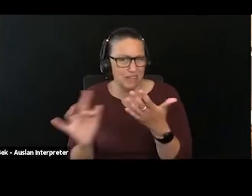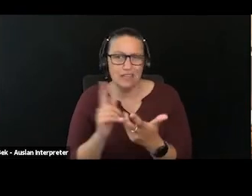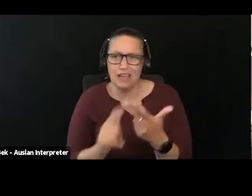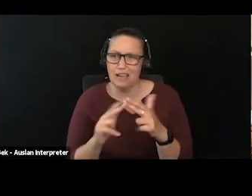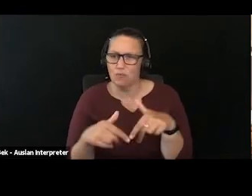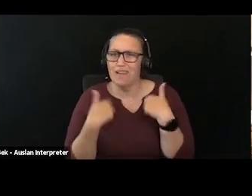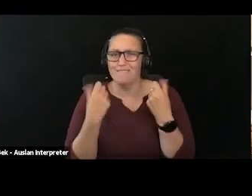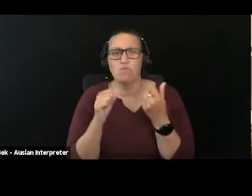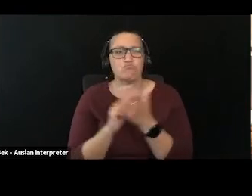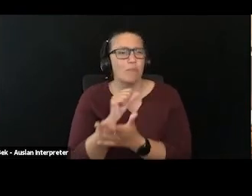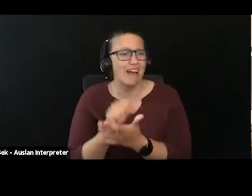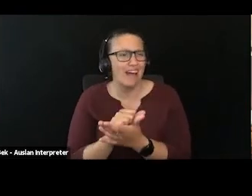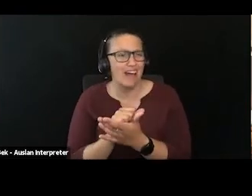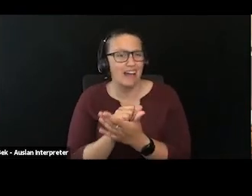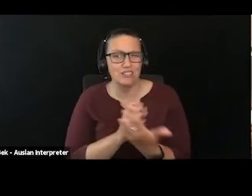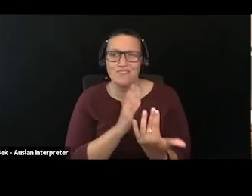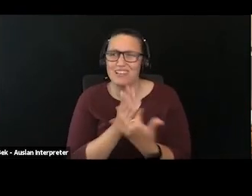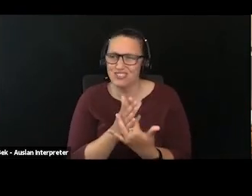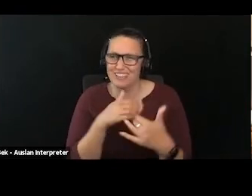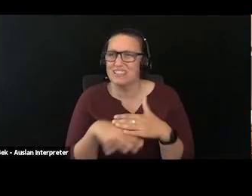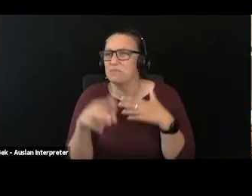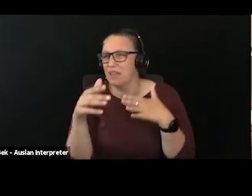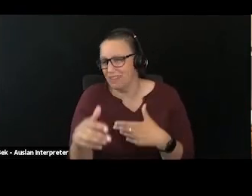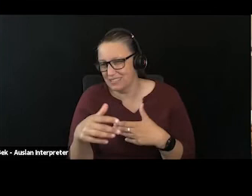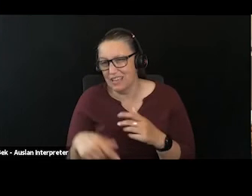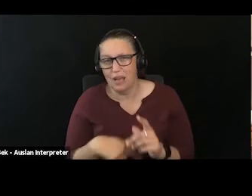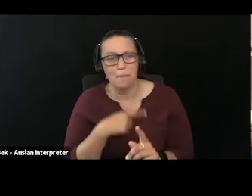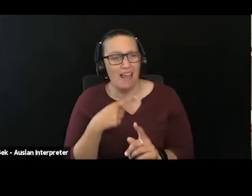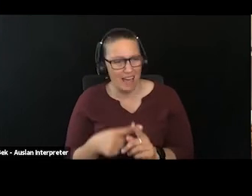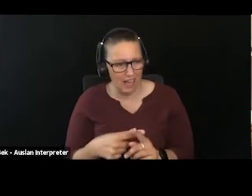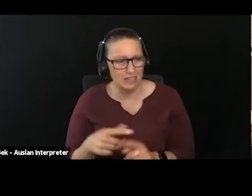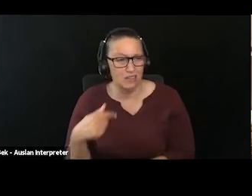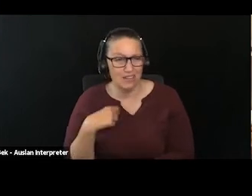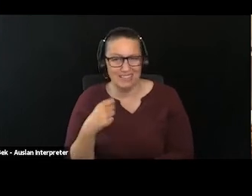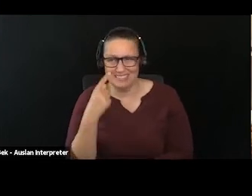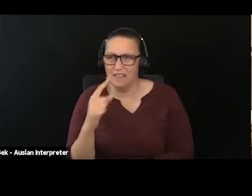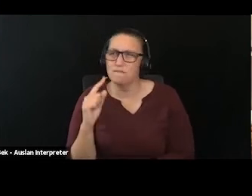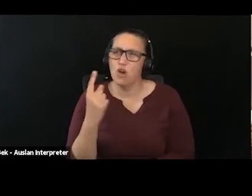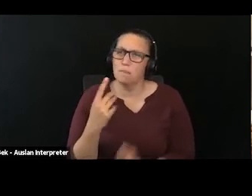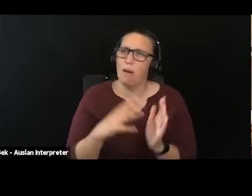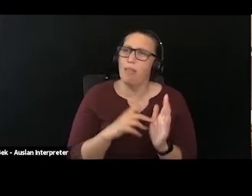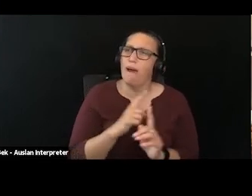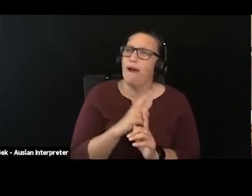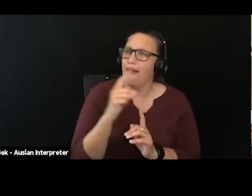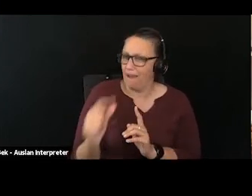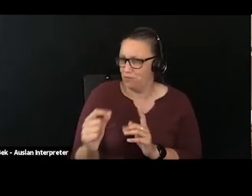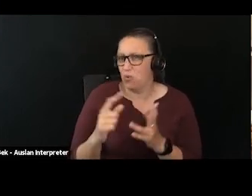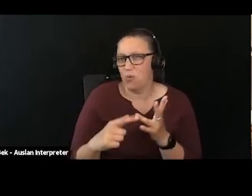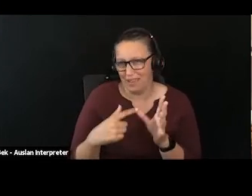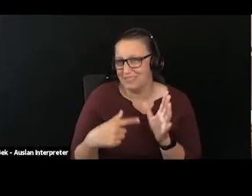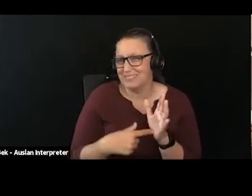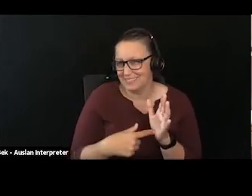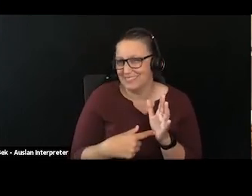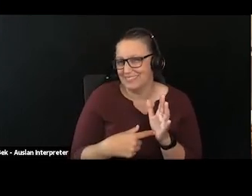proper interventions during this period. And we did the same thing for the first month of OAT, so for the discontinuation period. What is a